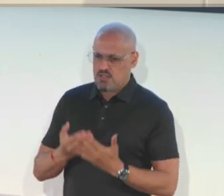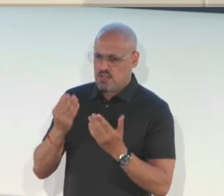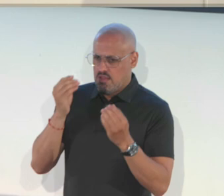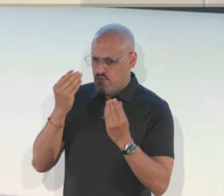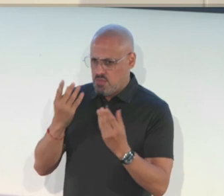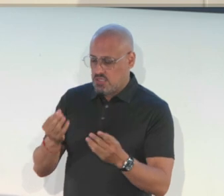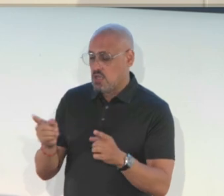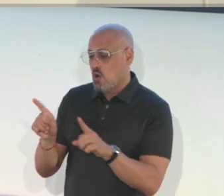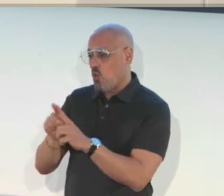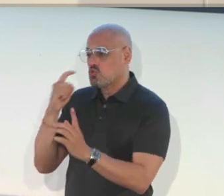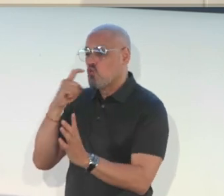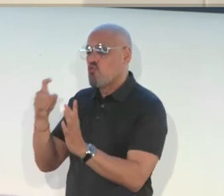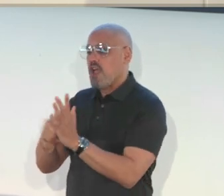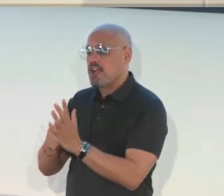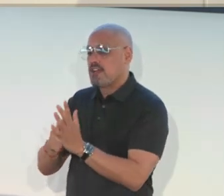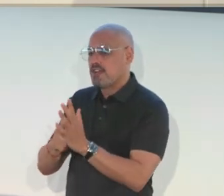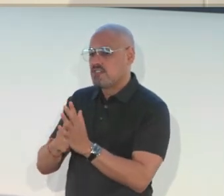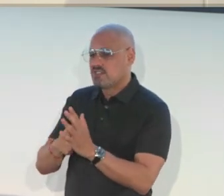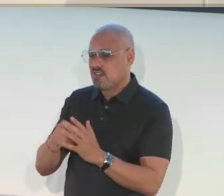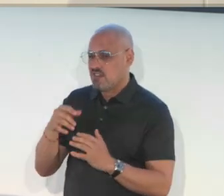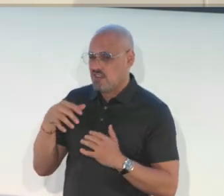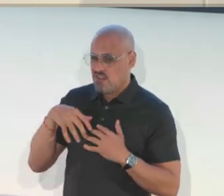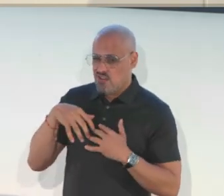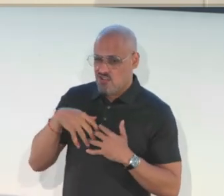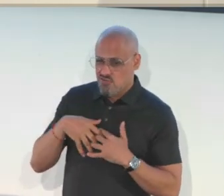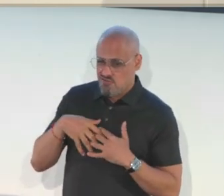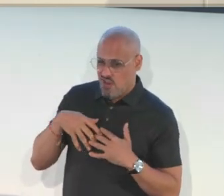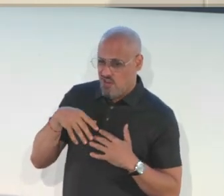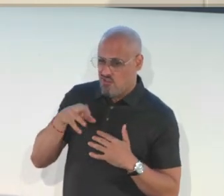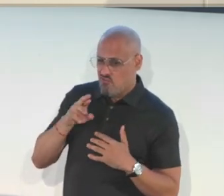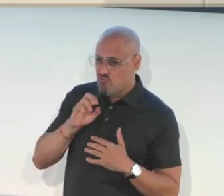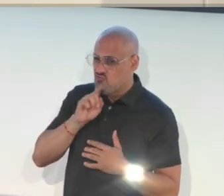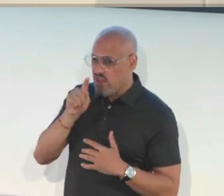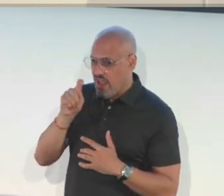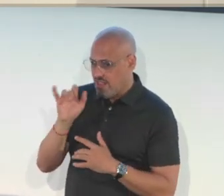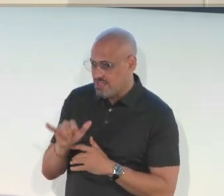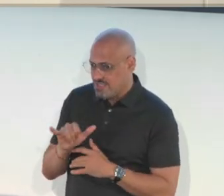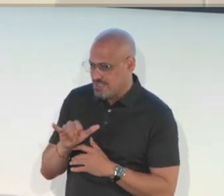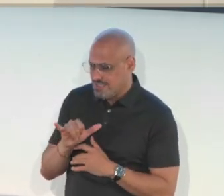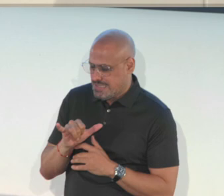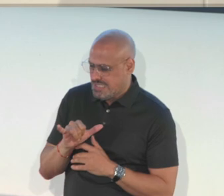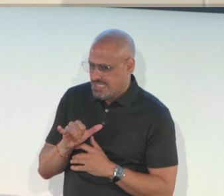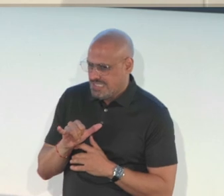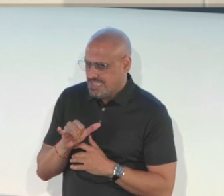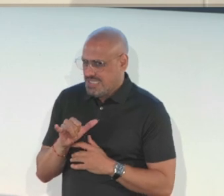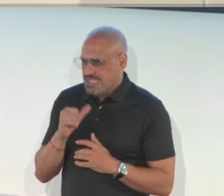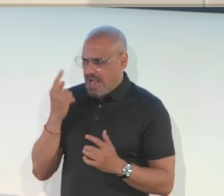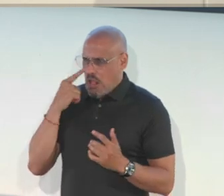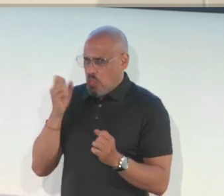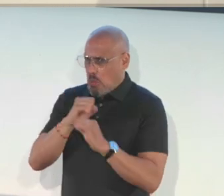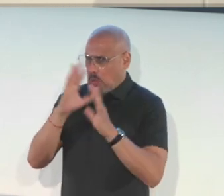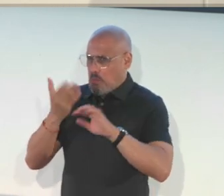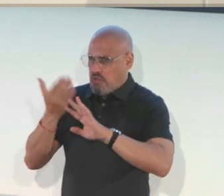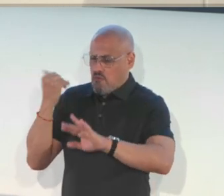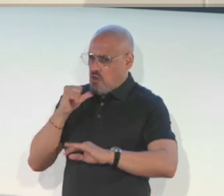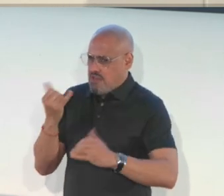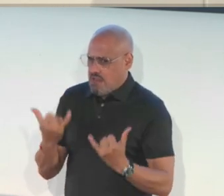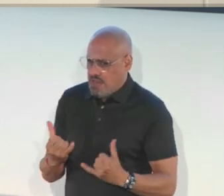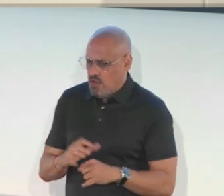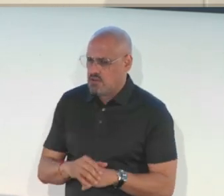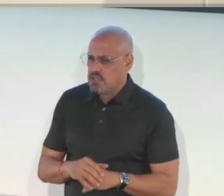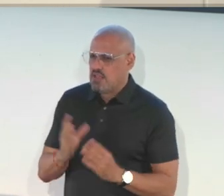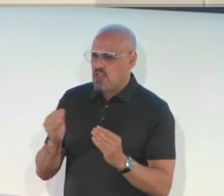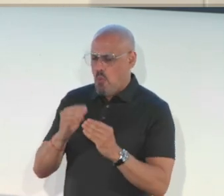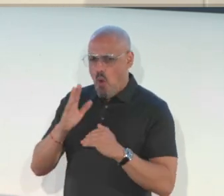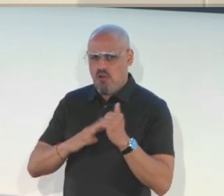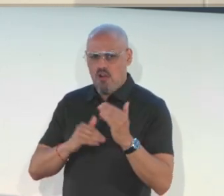also recognizing that ground reality, I don't think actually exists the way that I thought it was, like was taught it was, and the more that we can get comfortable